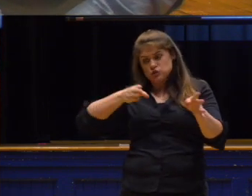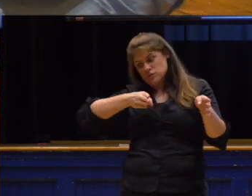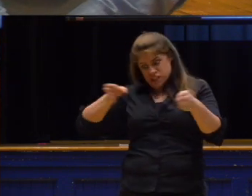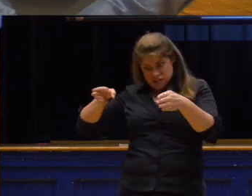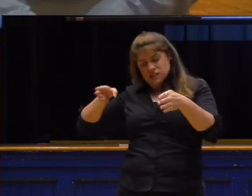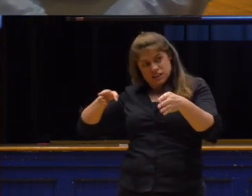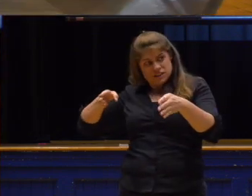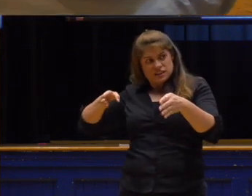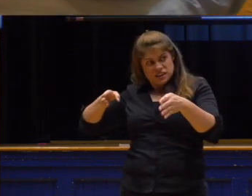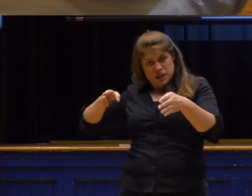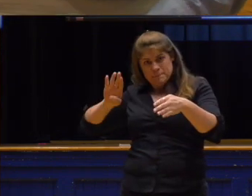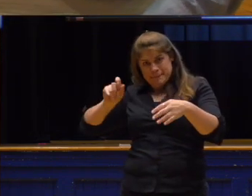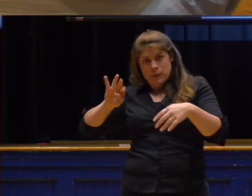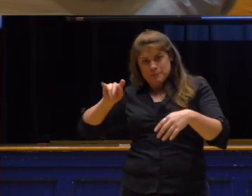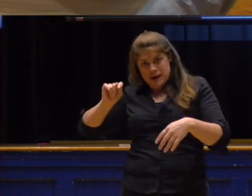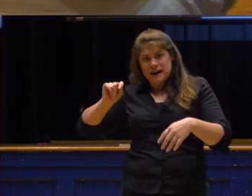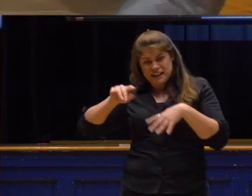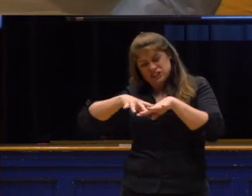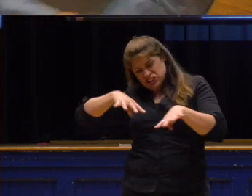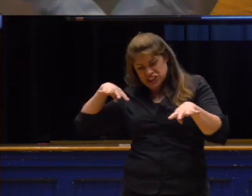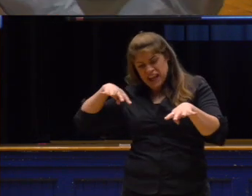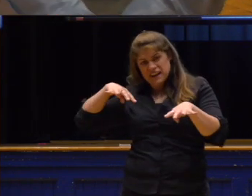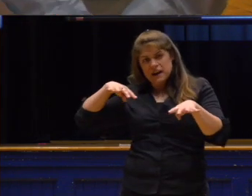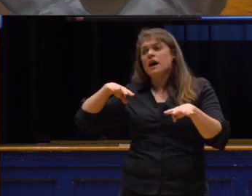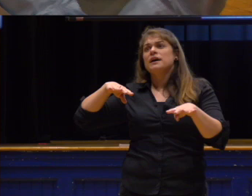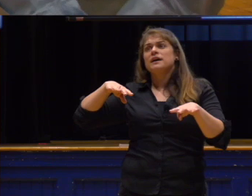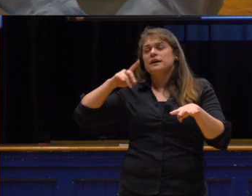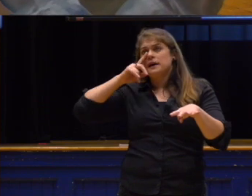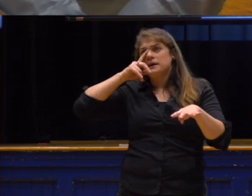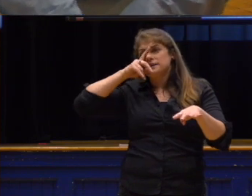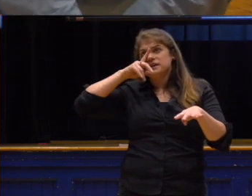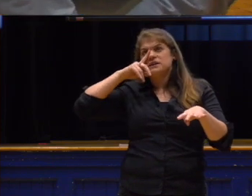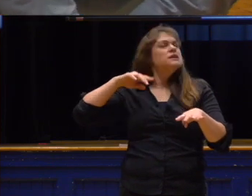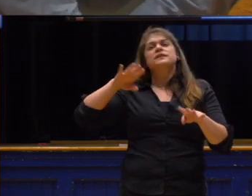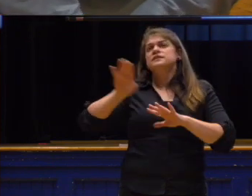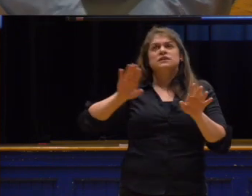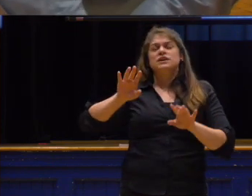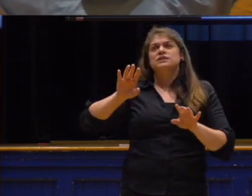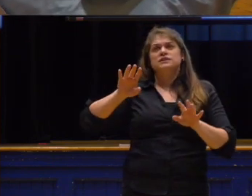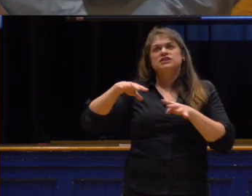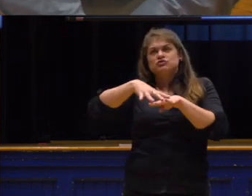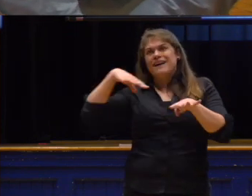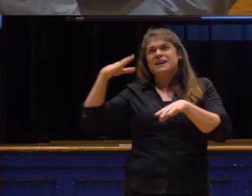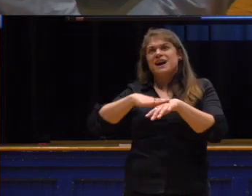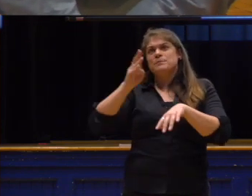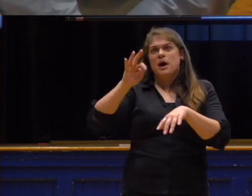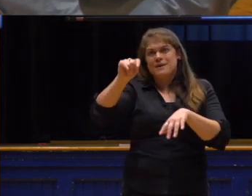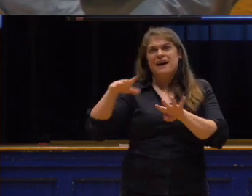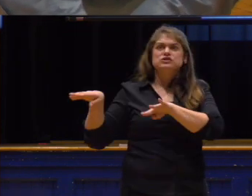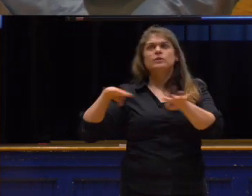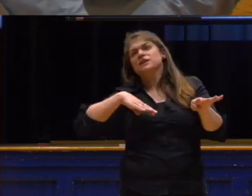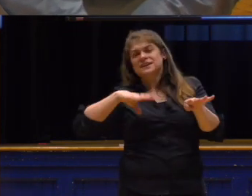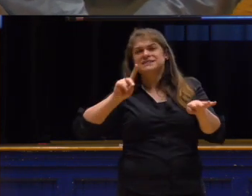have to go, up Belmont. All that traffic is going to have to go on Dickinson, which already, as I said, between 3 and